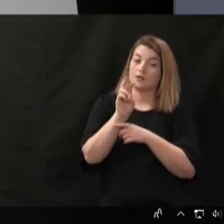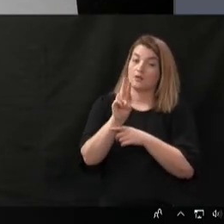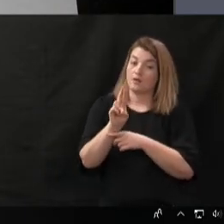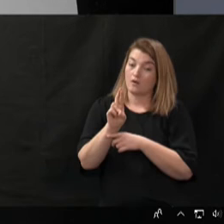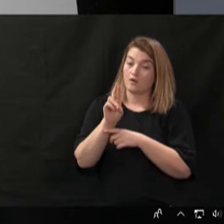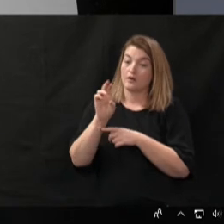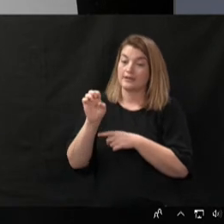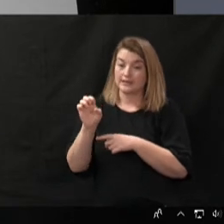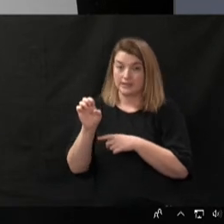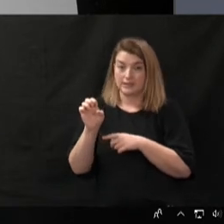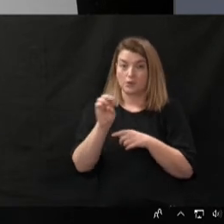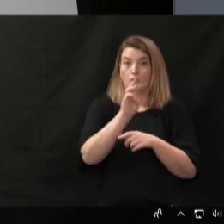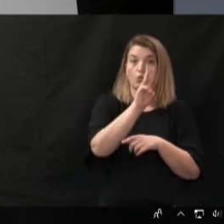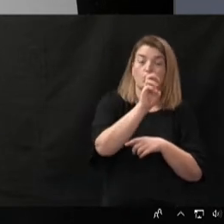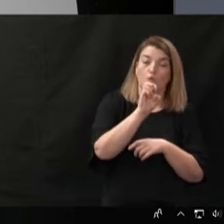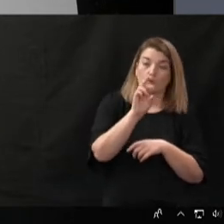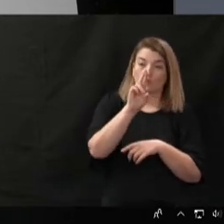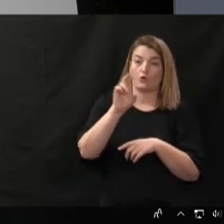were.